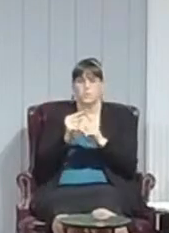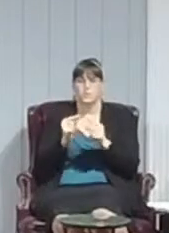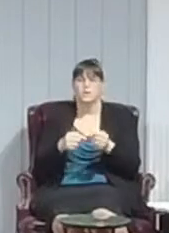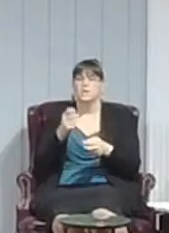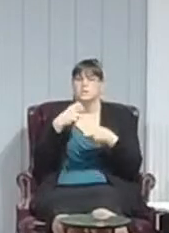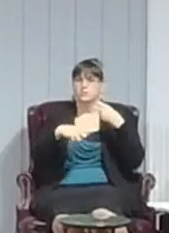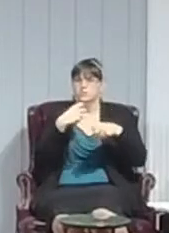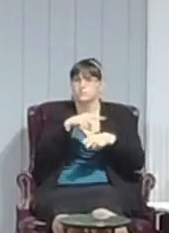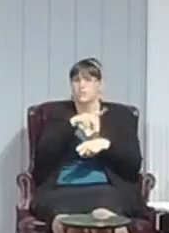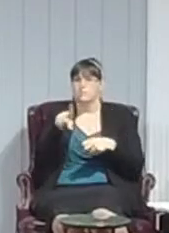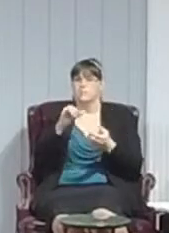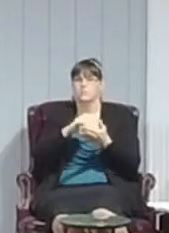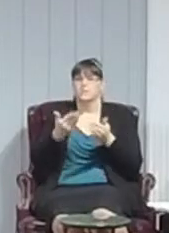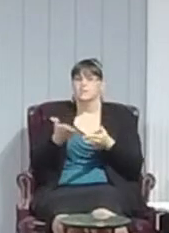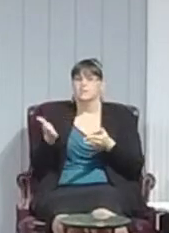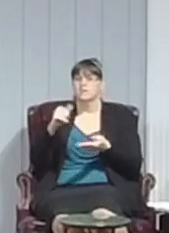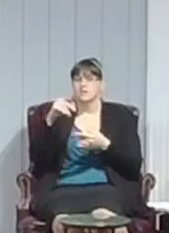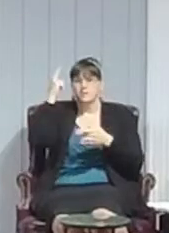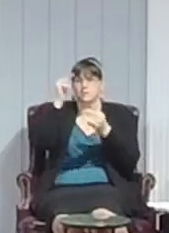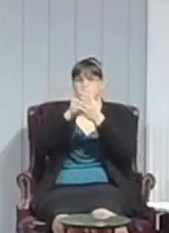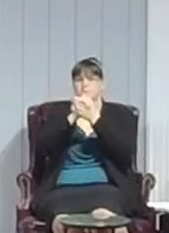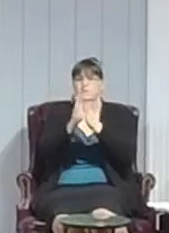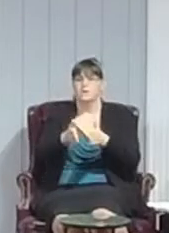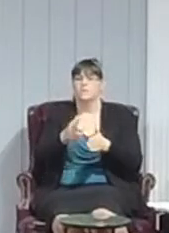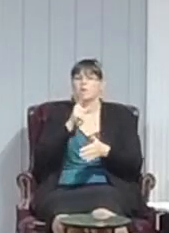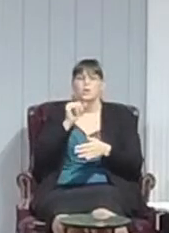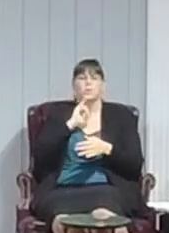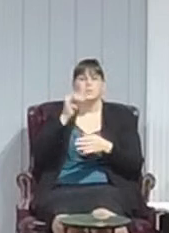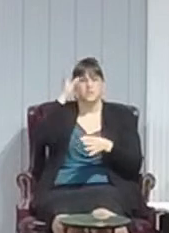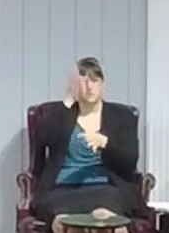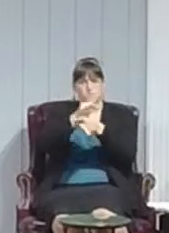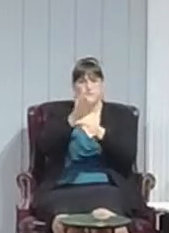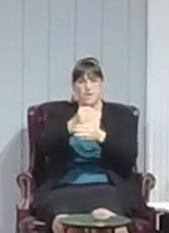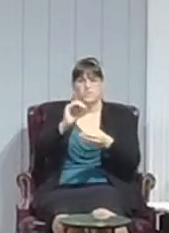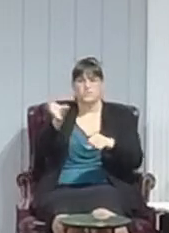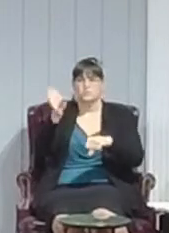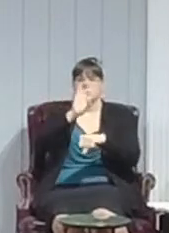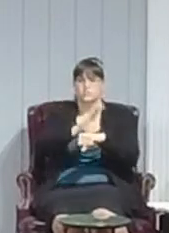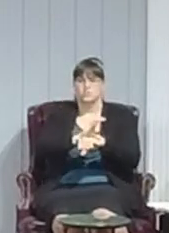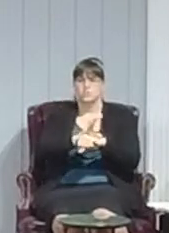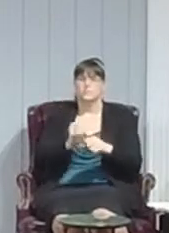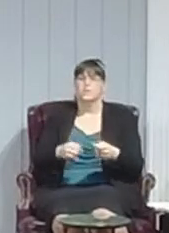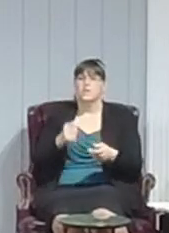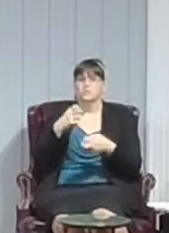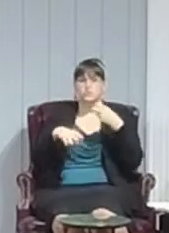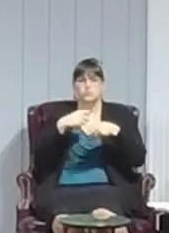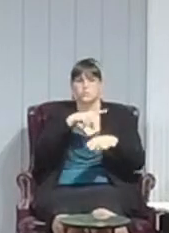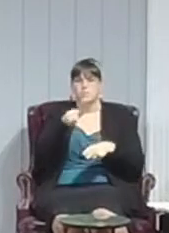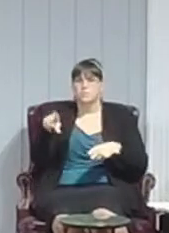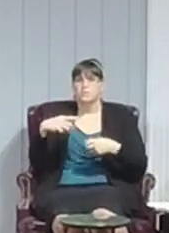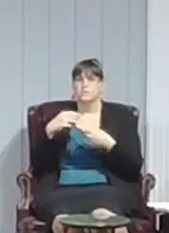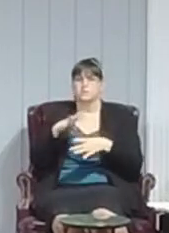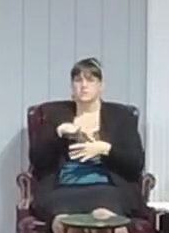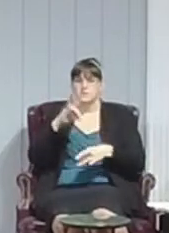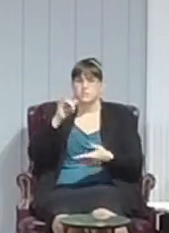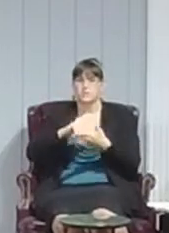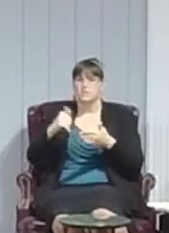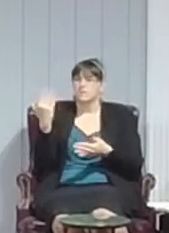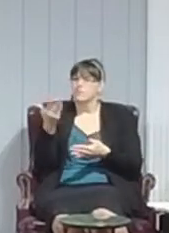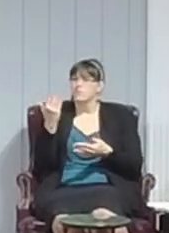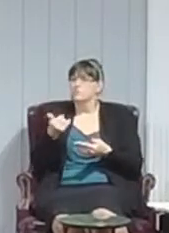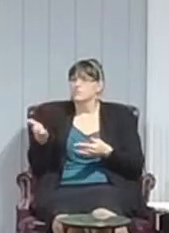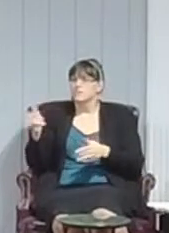you that there is such a thing as a believer who is not faithful to the house of God. It ought to trouble you in your spirit that those things can